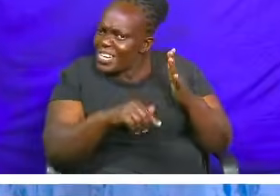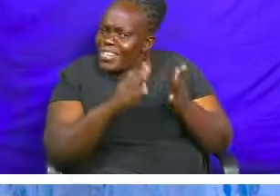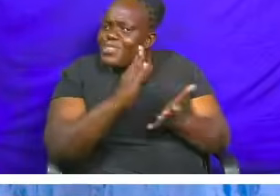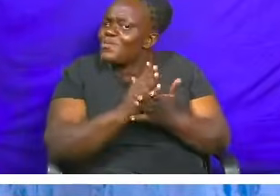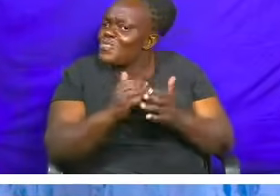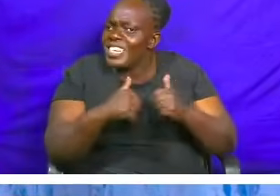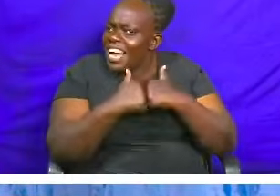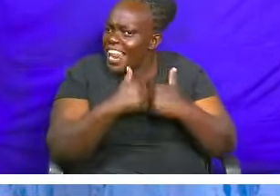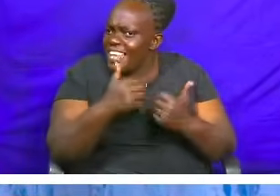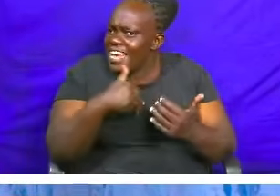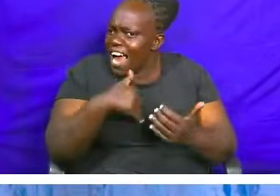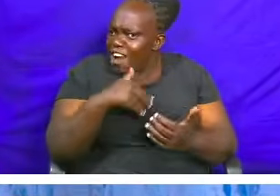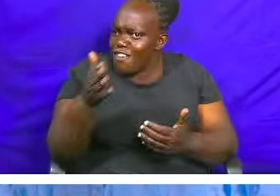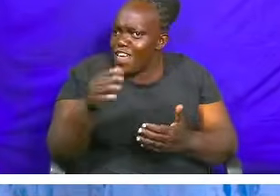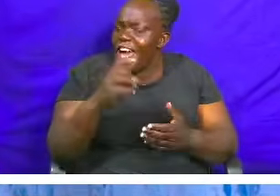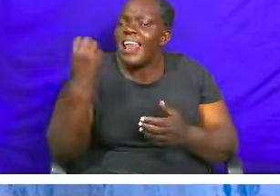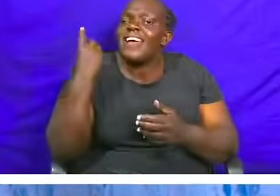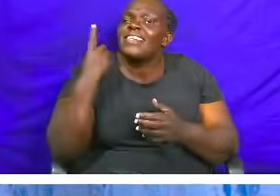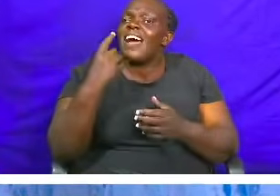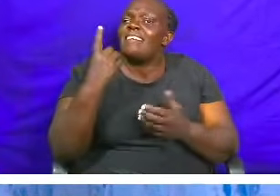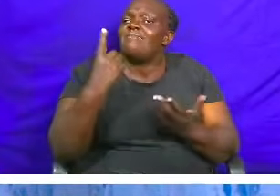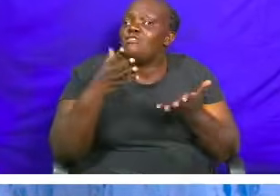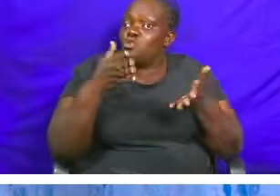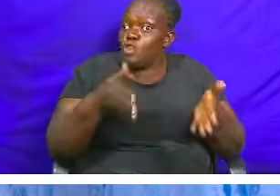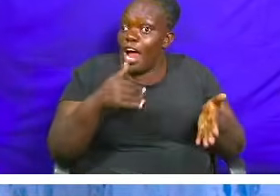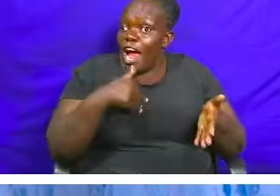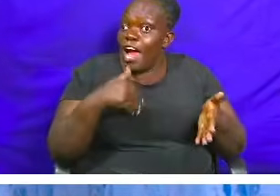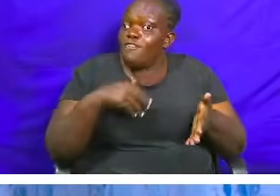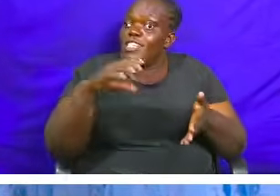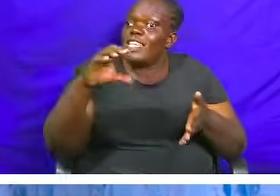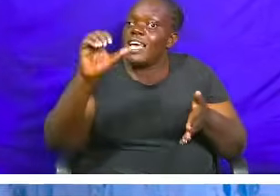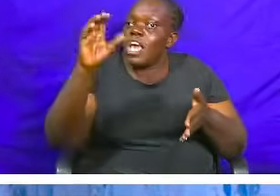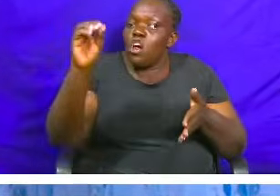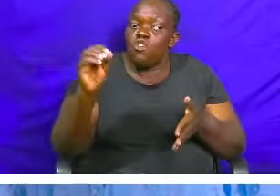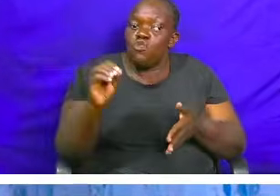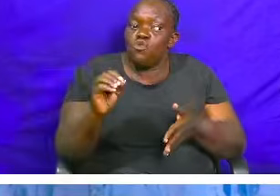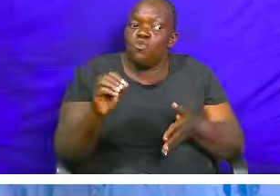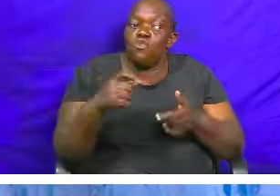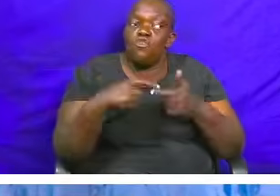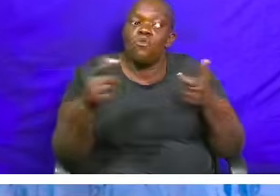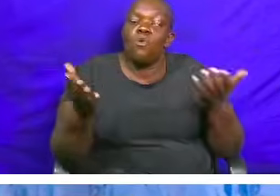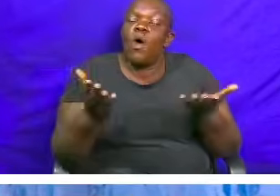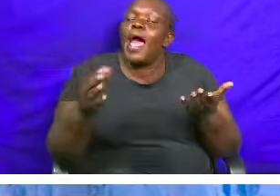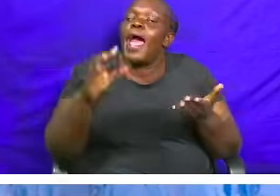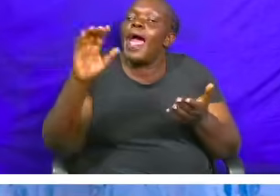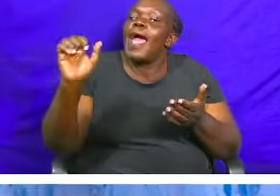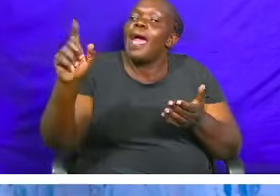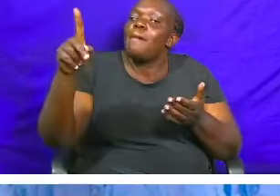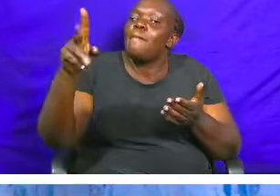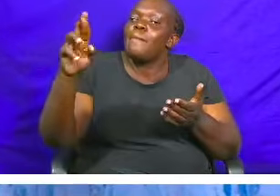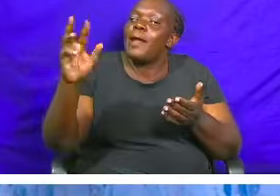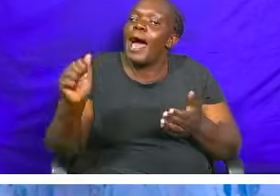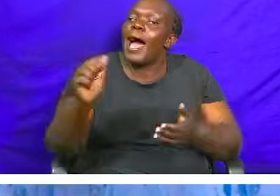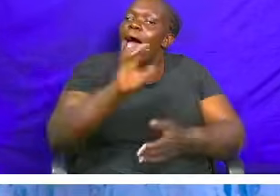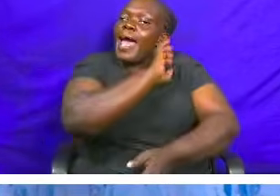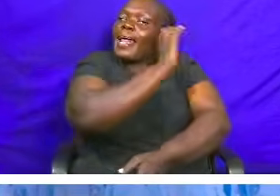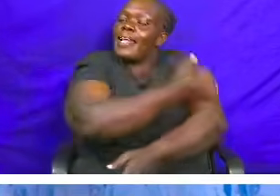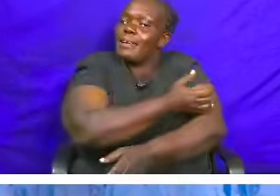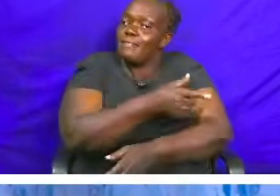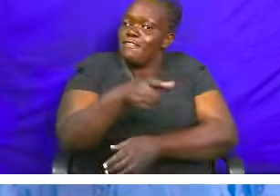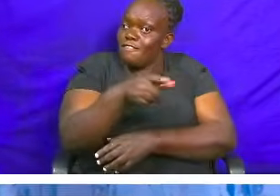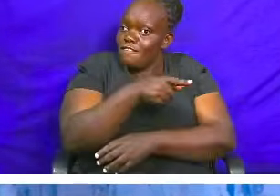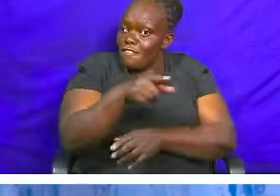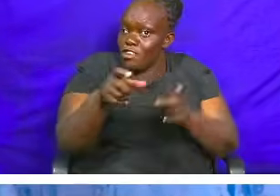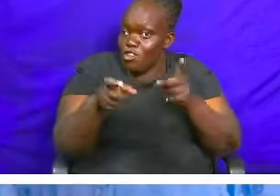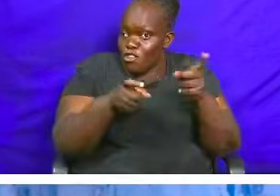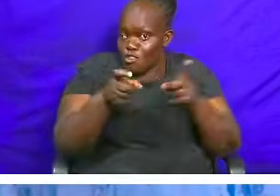nini? Kwa hivyo leo hii tuko na mkurugenzi mkuu kutoka EPRA, Energy Petroleum